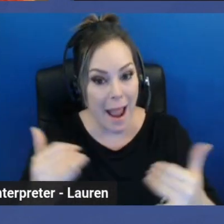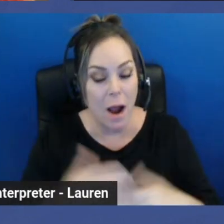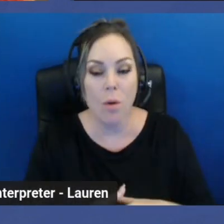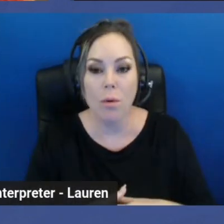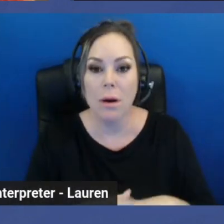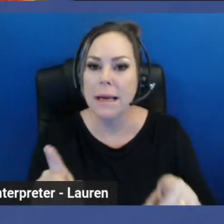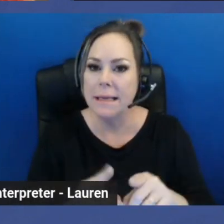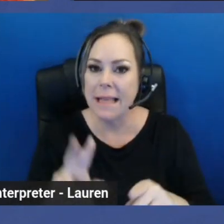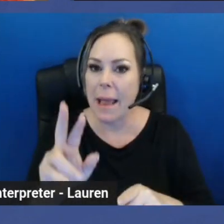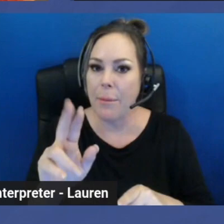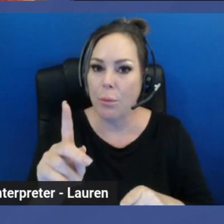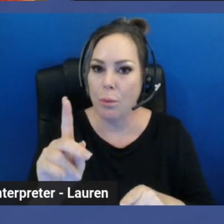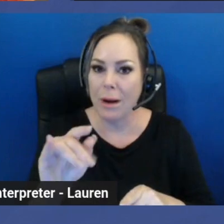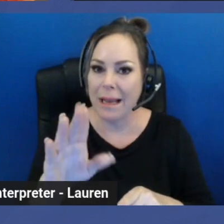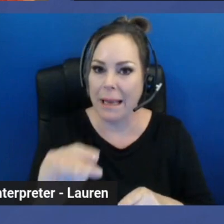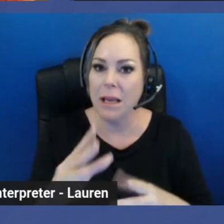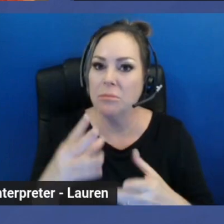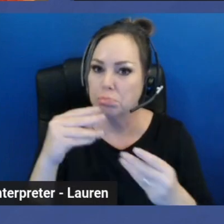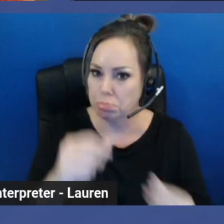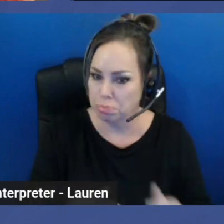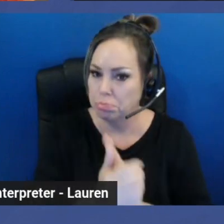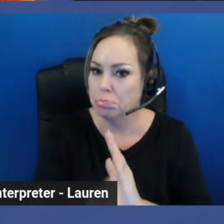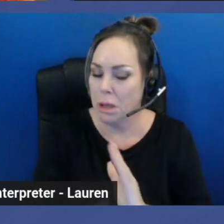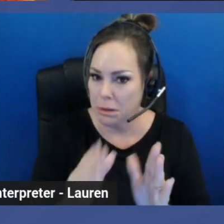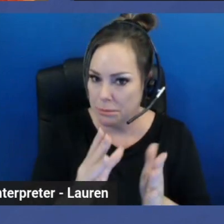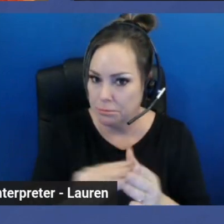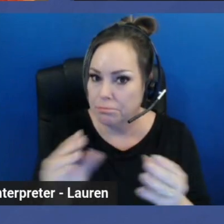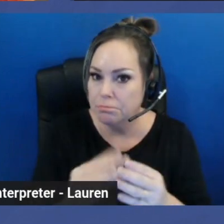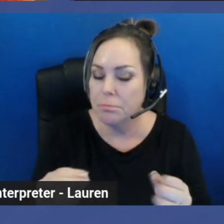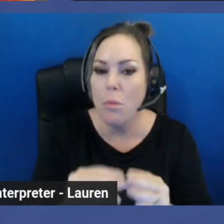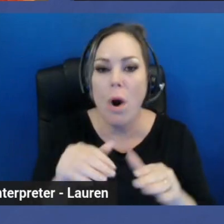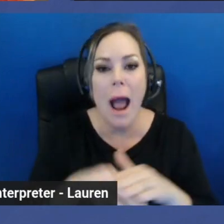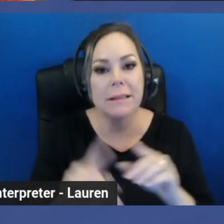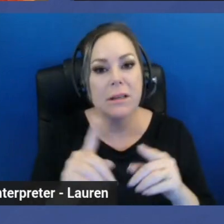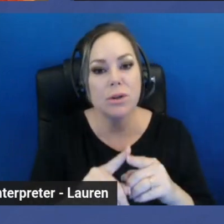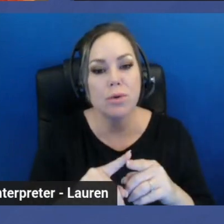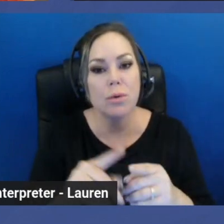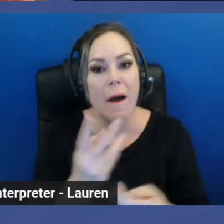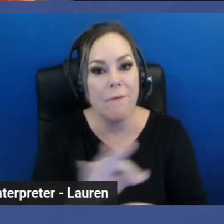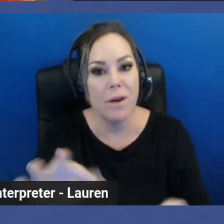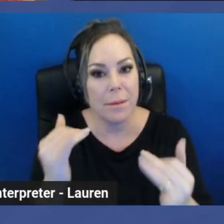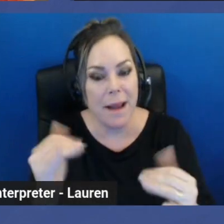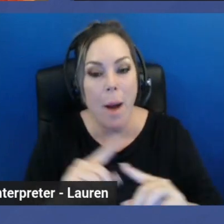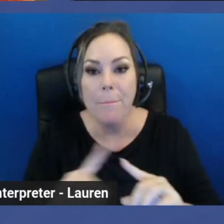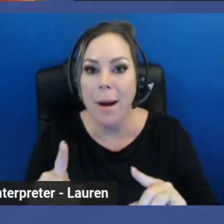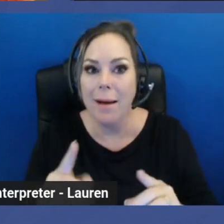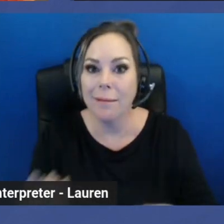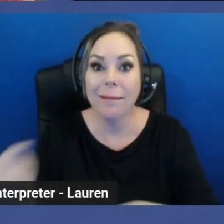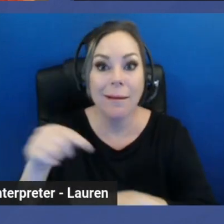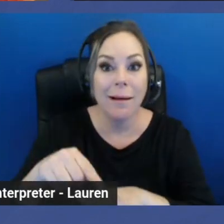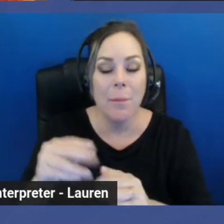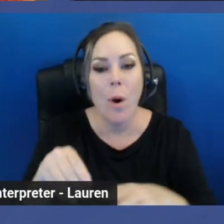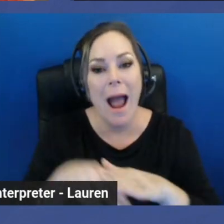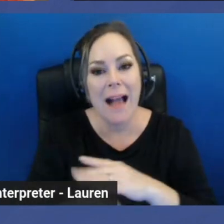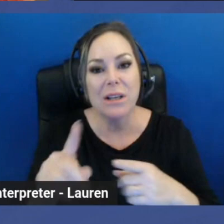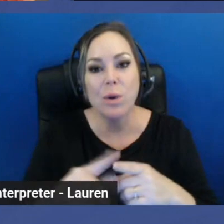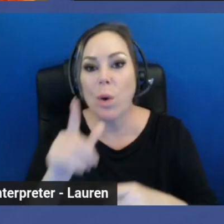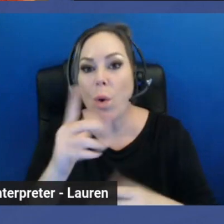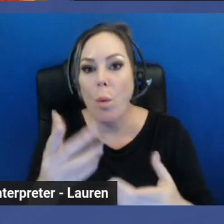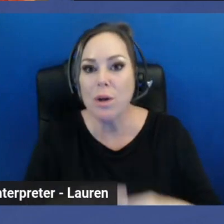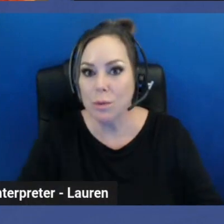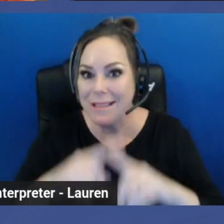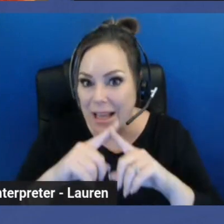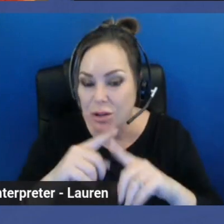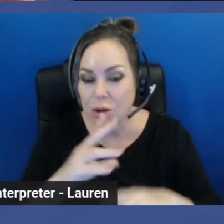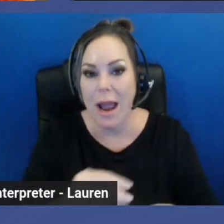like Ricky alluded to very eloquently, like it gives us more access to sexual freedom, but then it also gives more access to those who want to censor